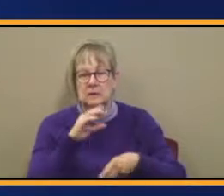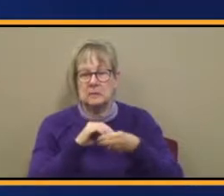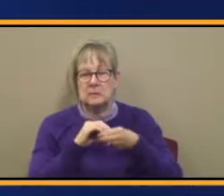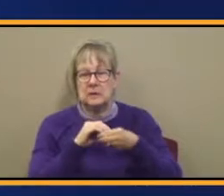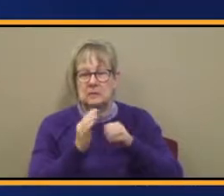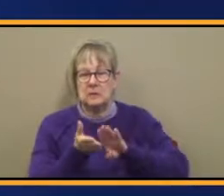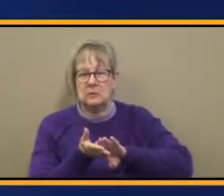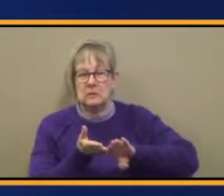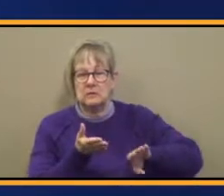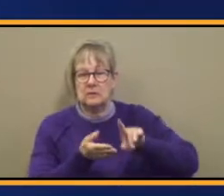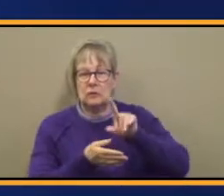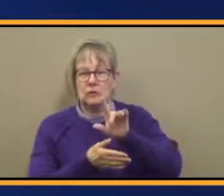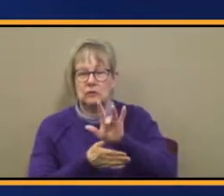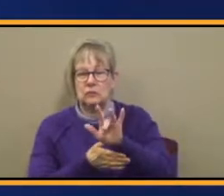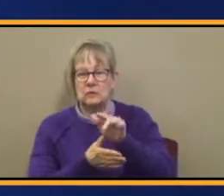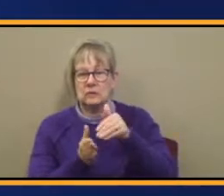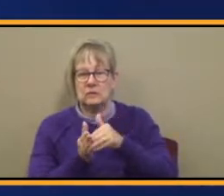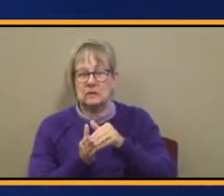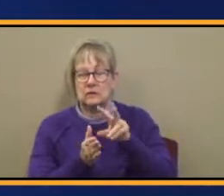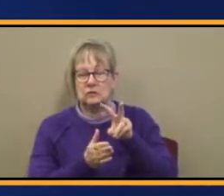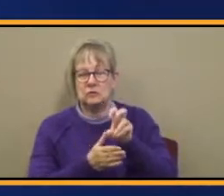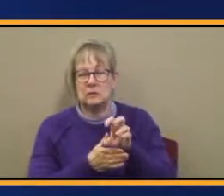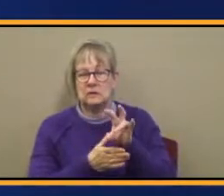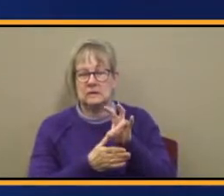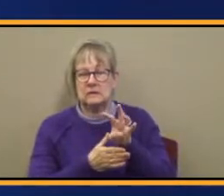being waived is